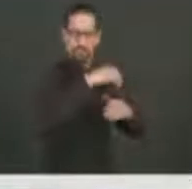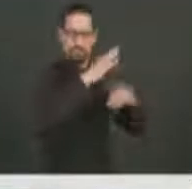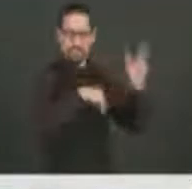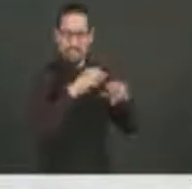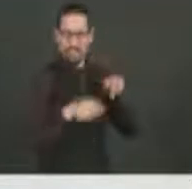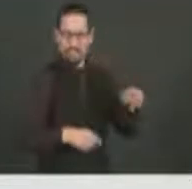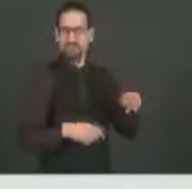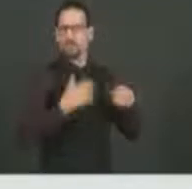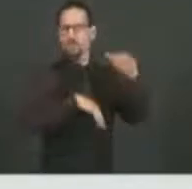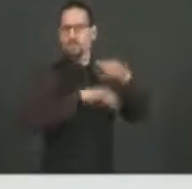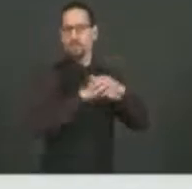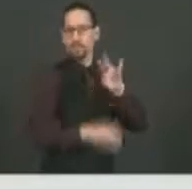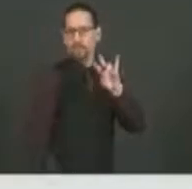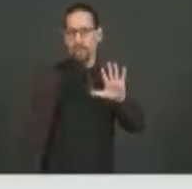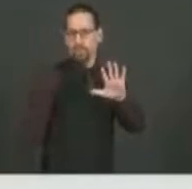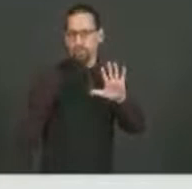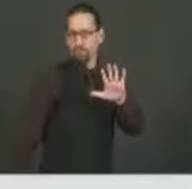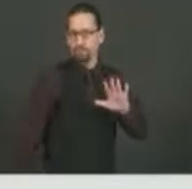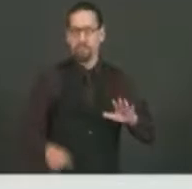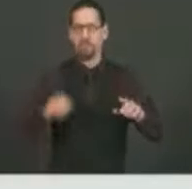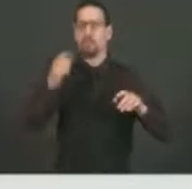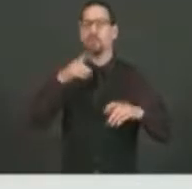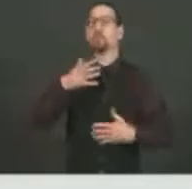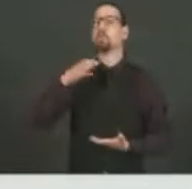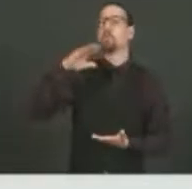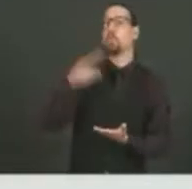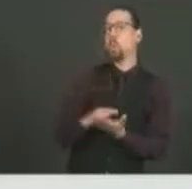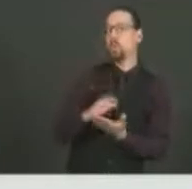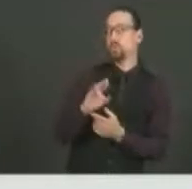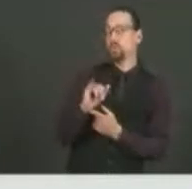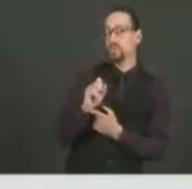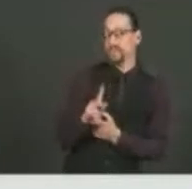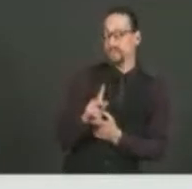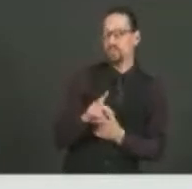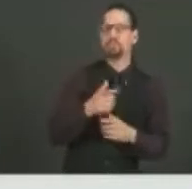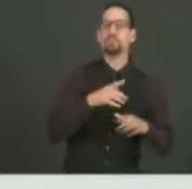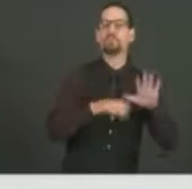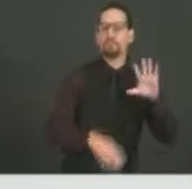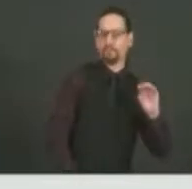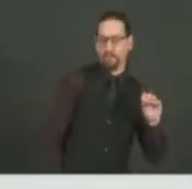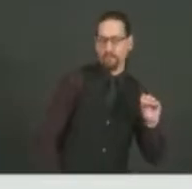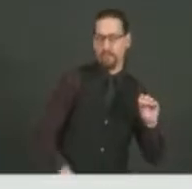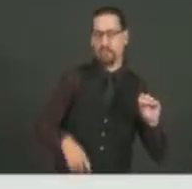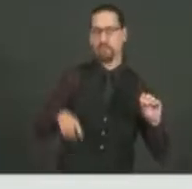we're telling you it's lower risk. The lower the number, the lower the risk.